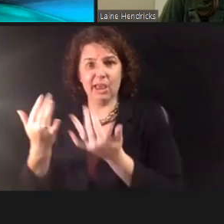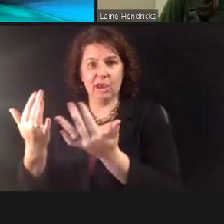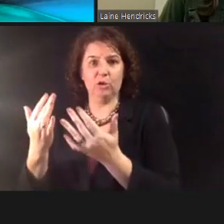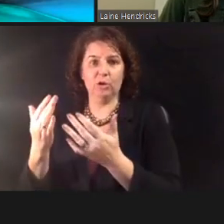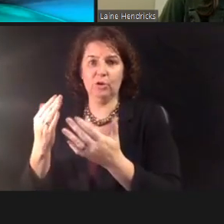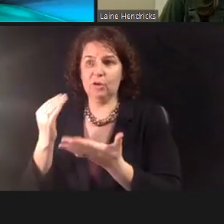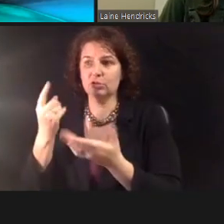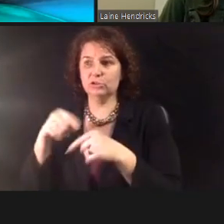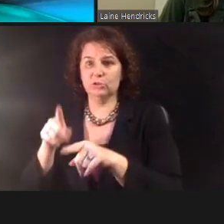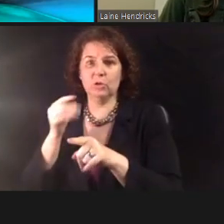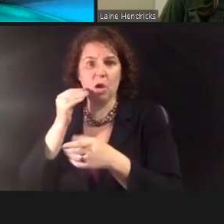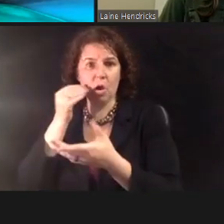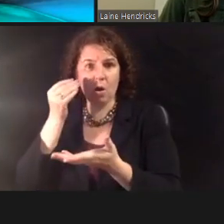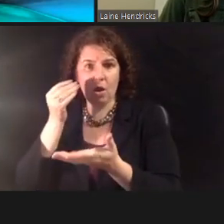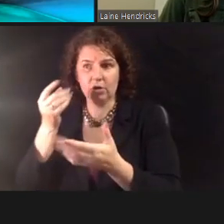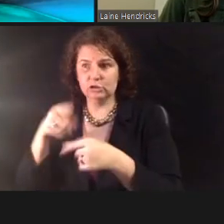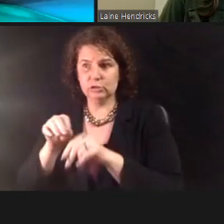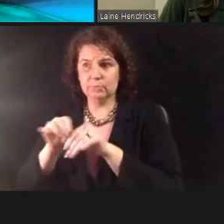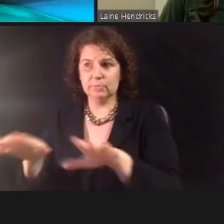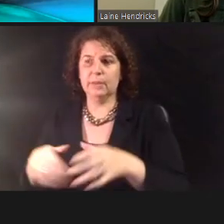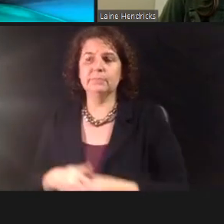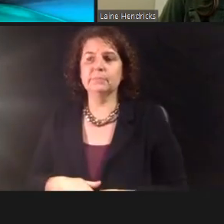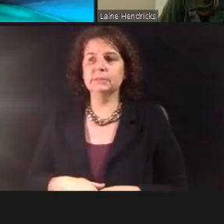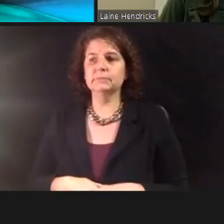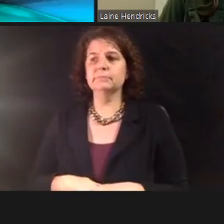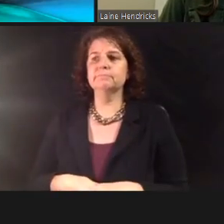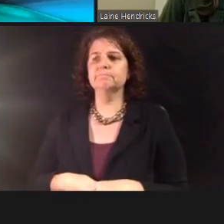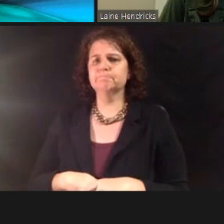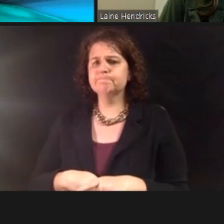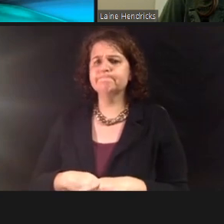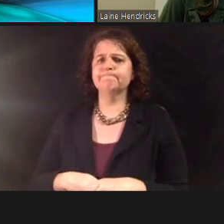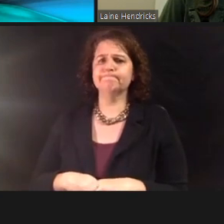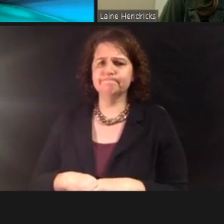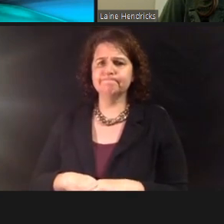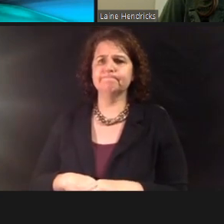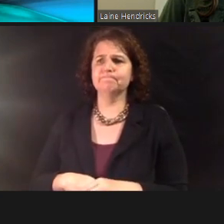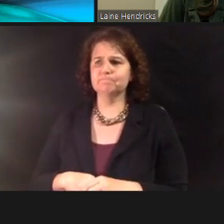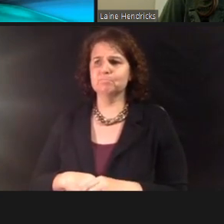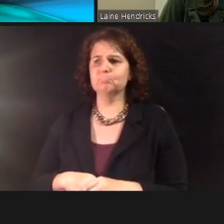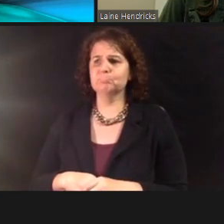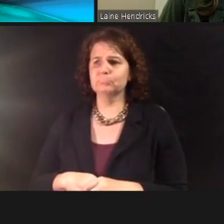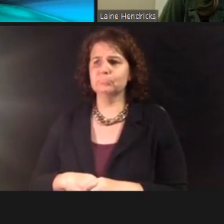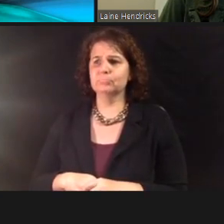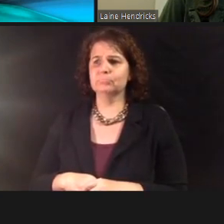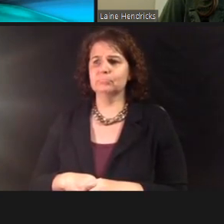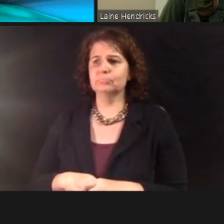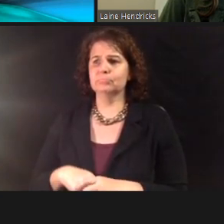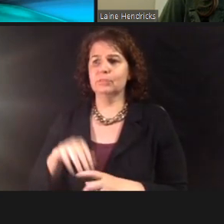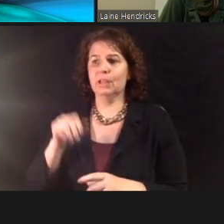Wow. So there is, the air district. So the